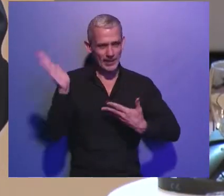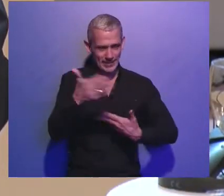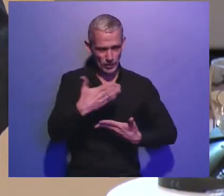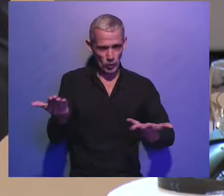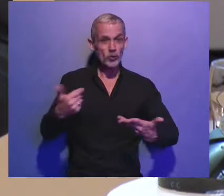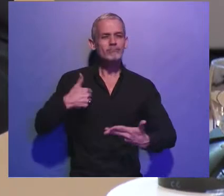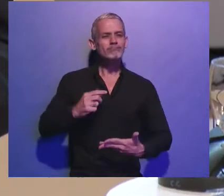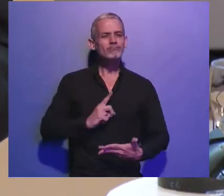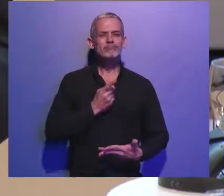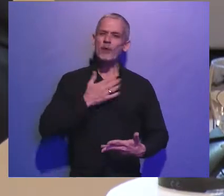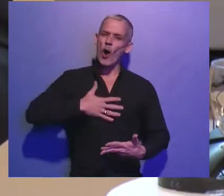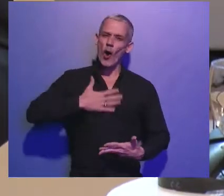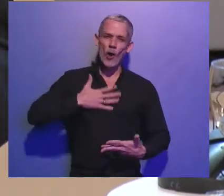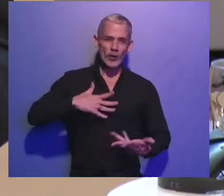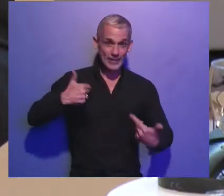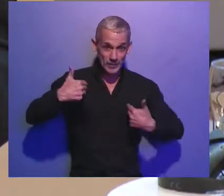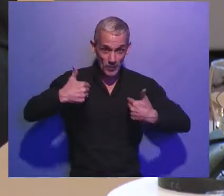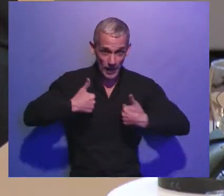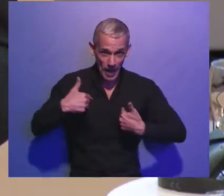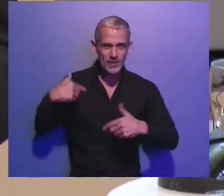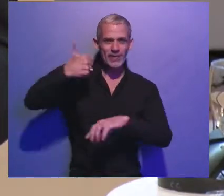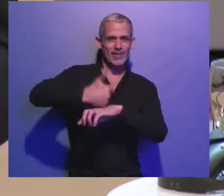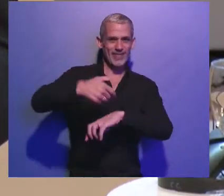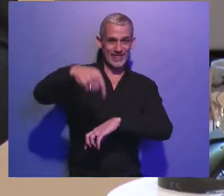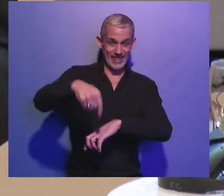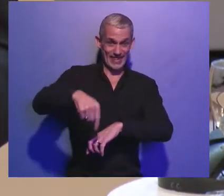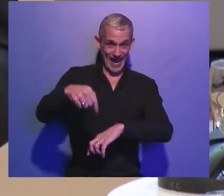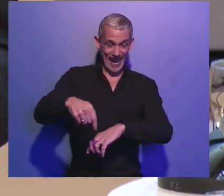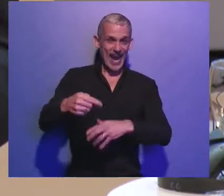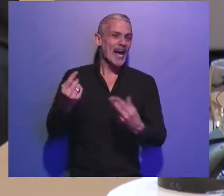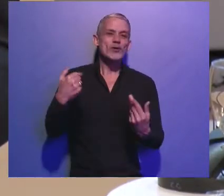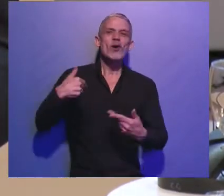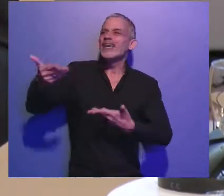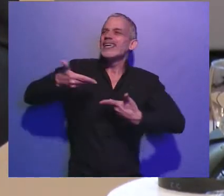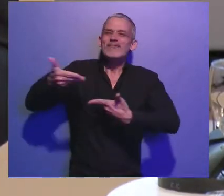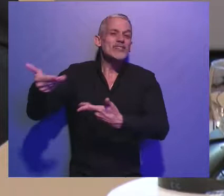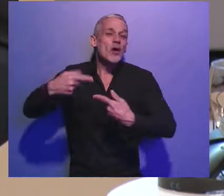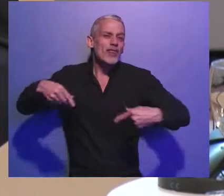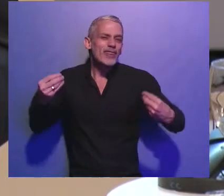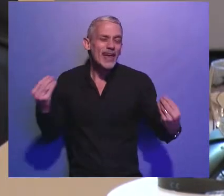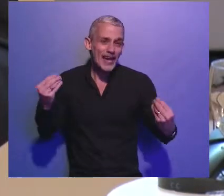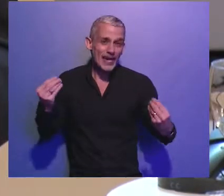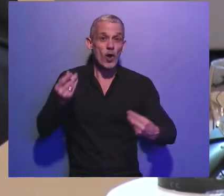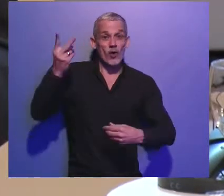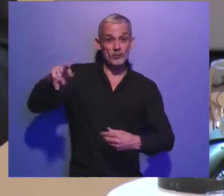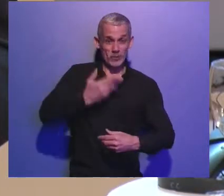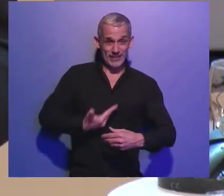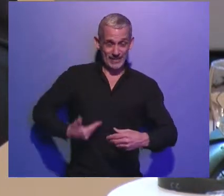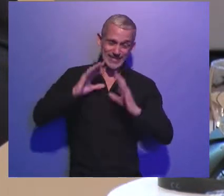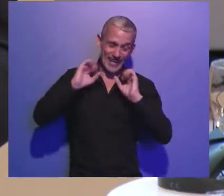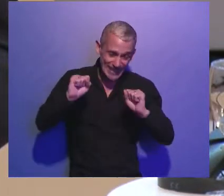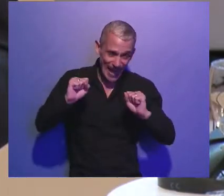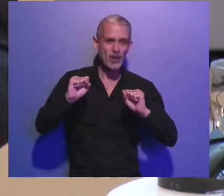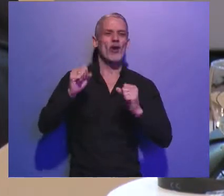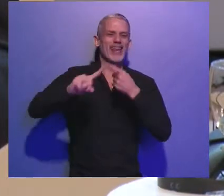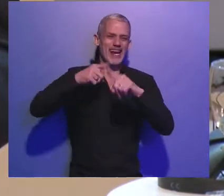and pleased to be here in my capacity as Deputy Secretary for International Relations of the São Paulo